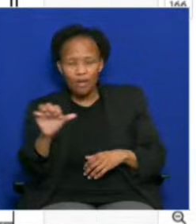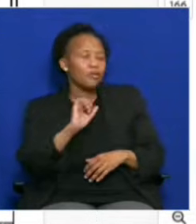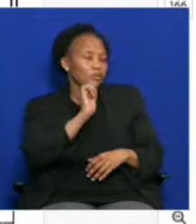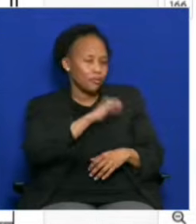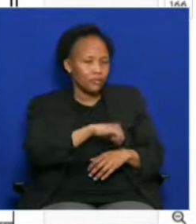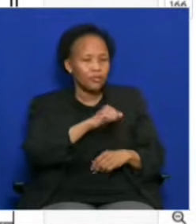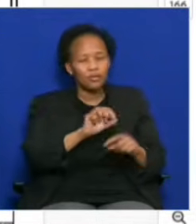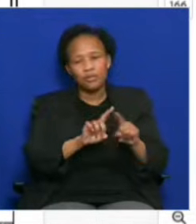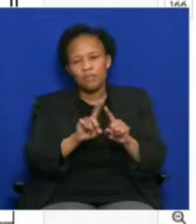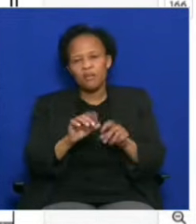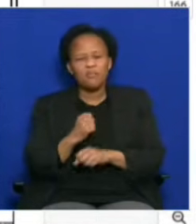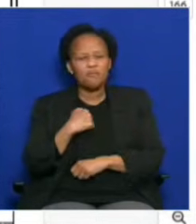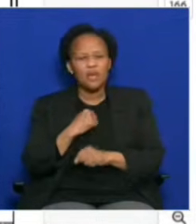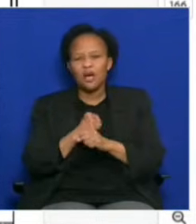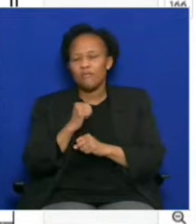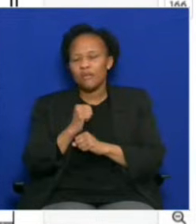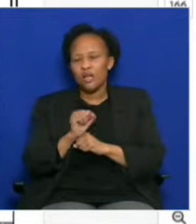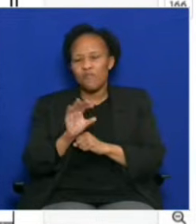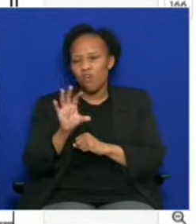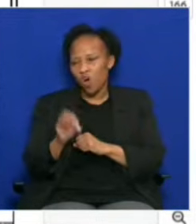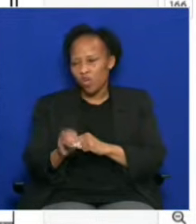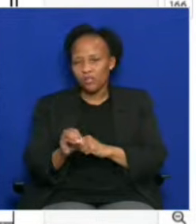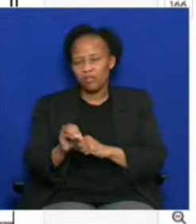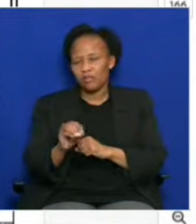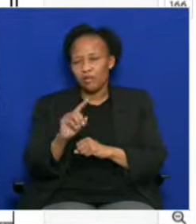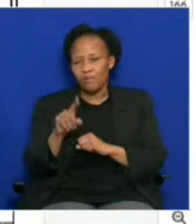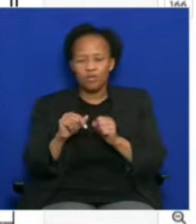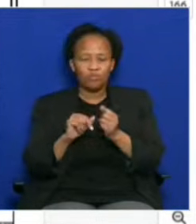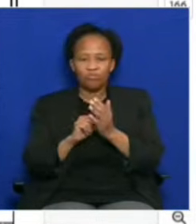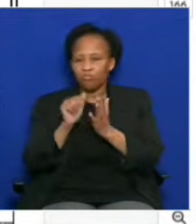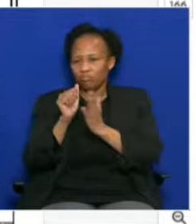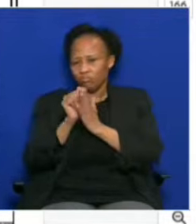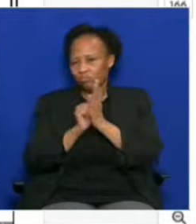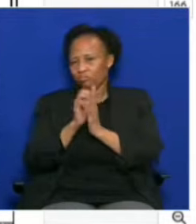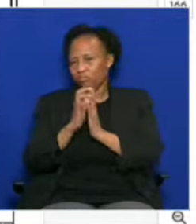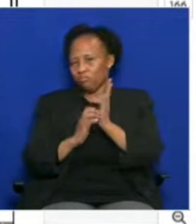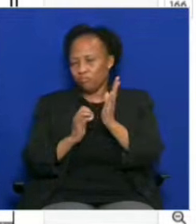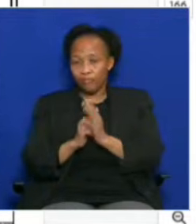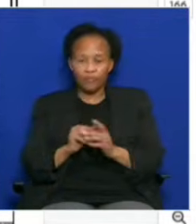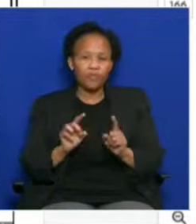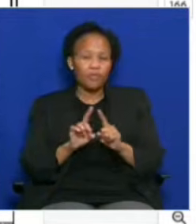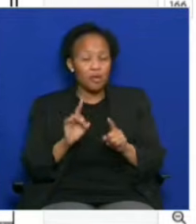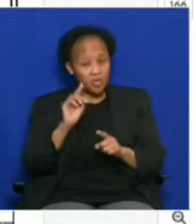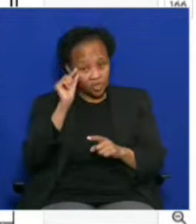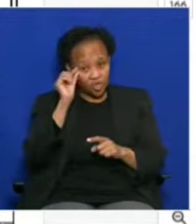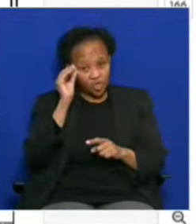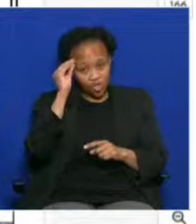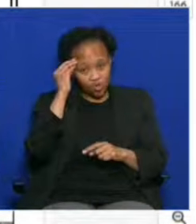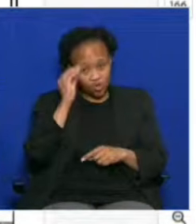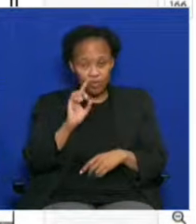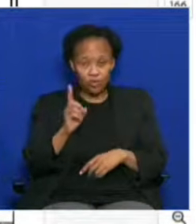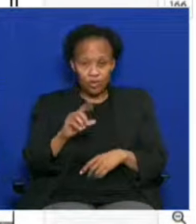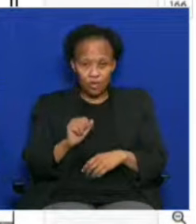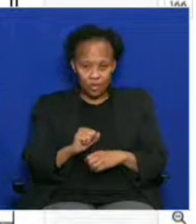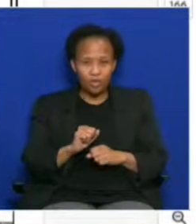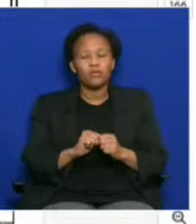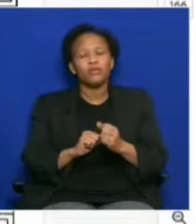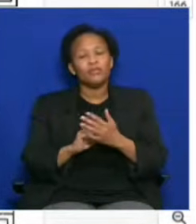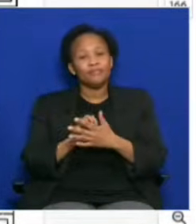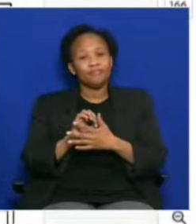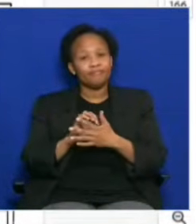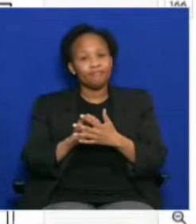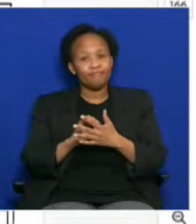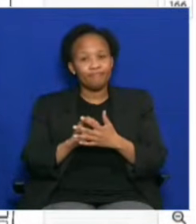of the statement, sir. I'm particularly interested in the description of the offense on page 682.